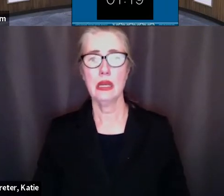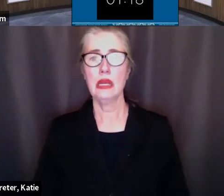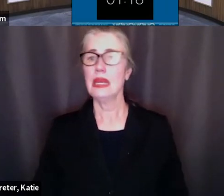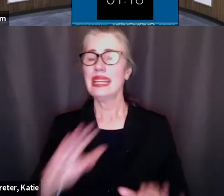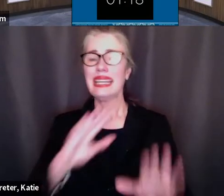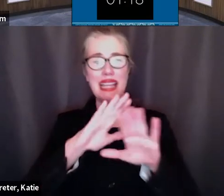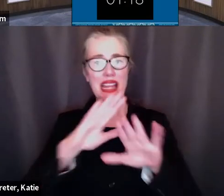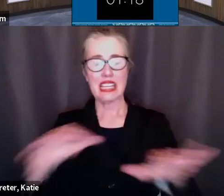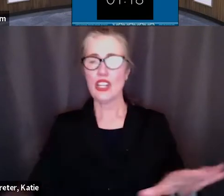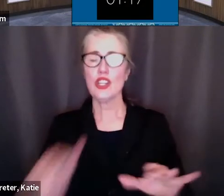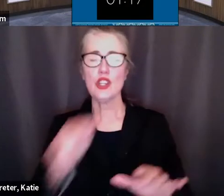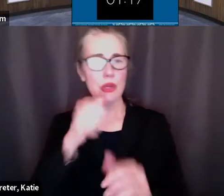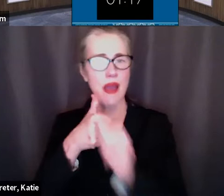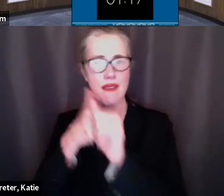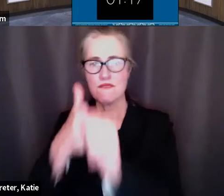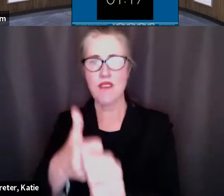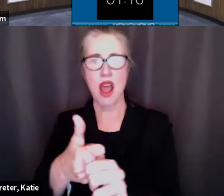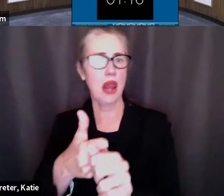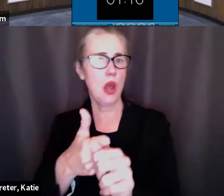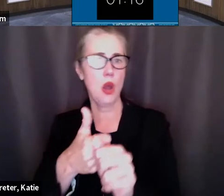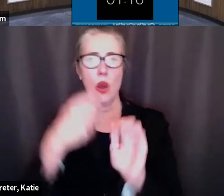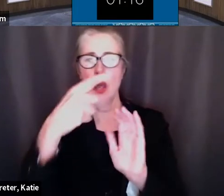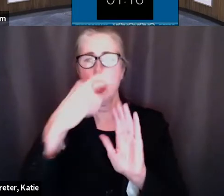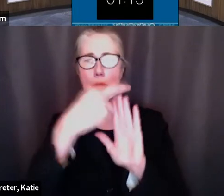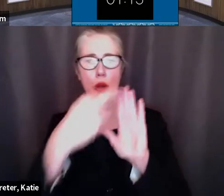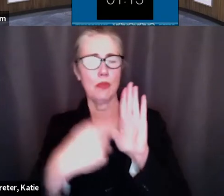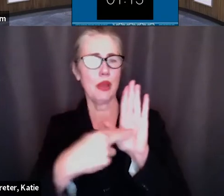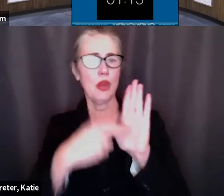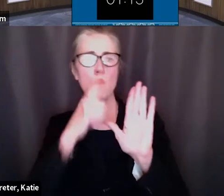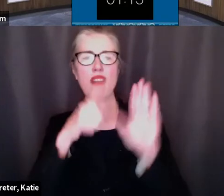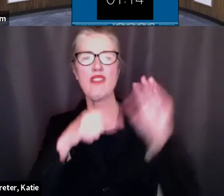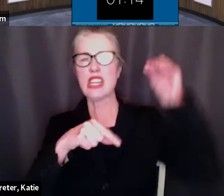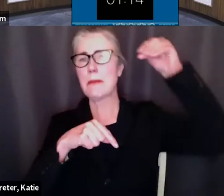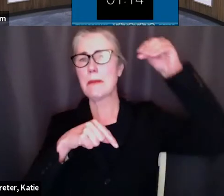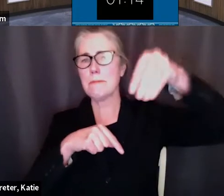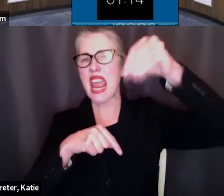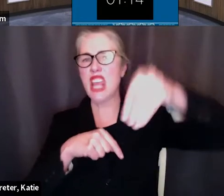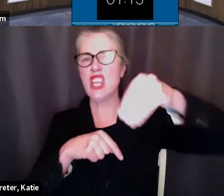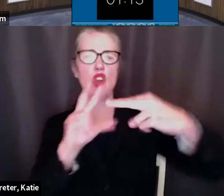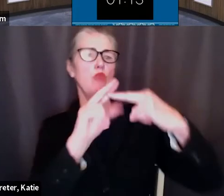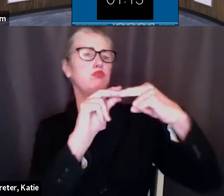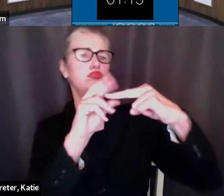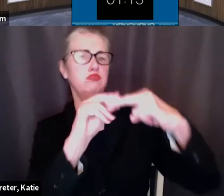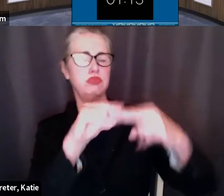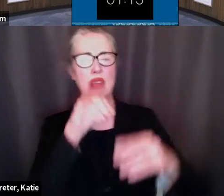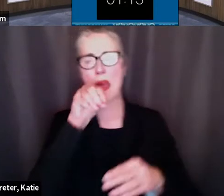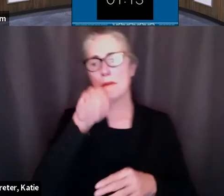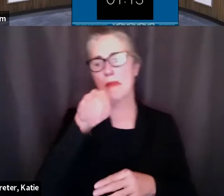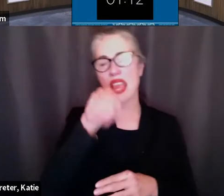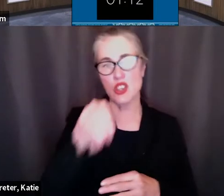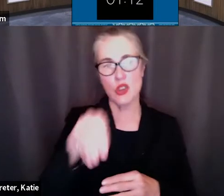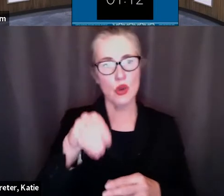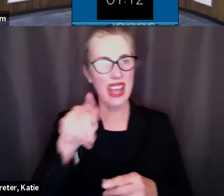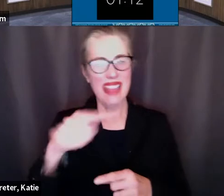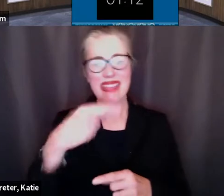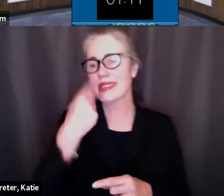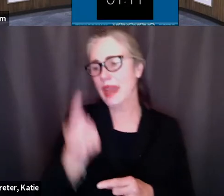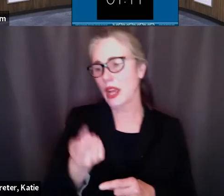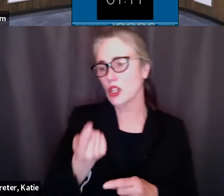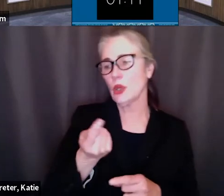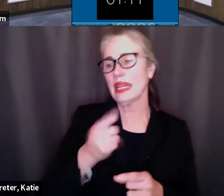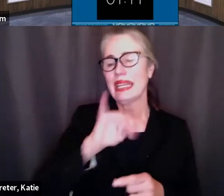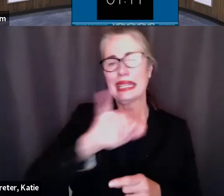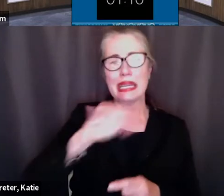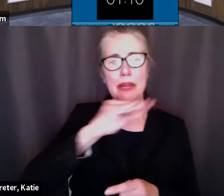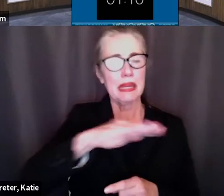given to you by whoever the big guys are paying you the big bucks to do what you're doing they tell you to keep kids home you keep them home they